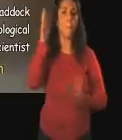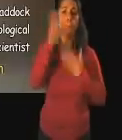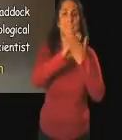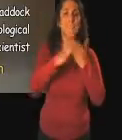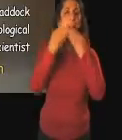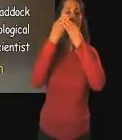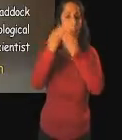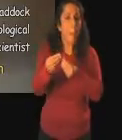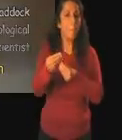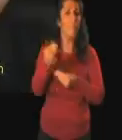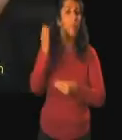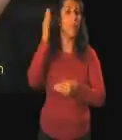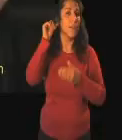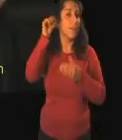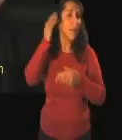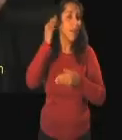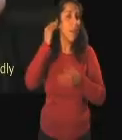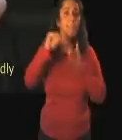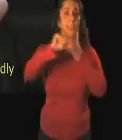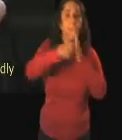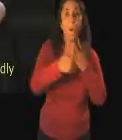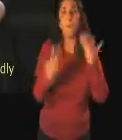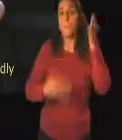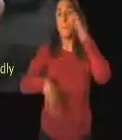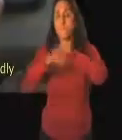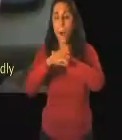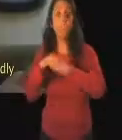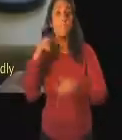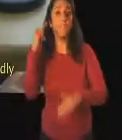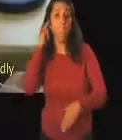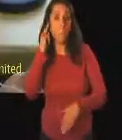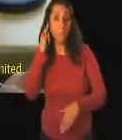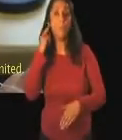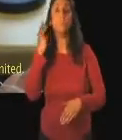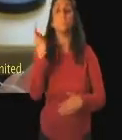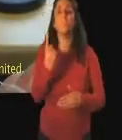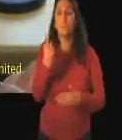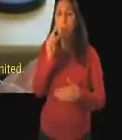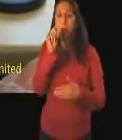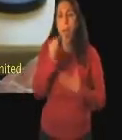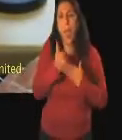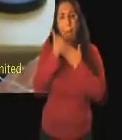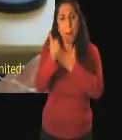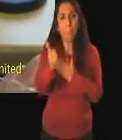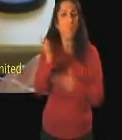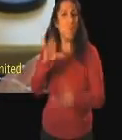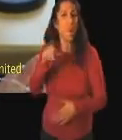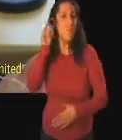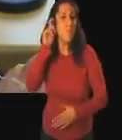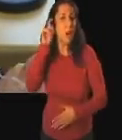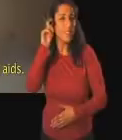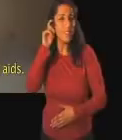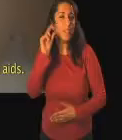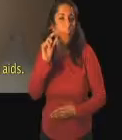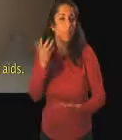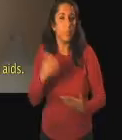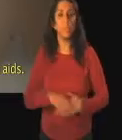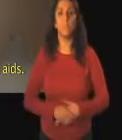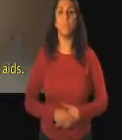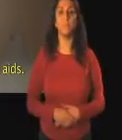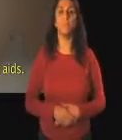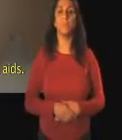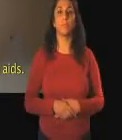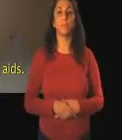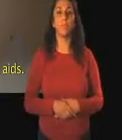is an implantable device that gives a perception of hearing to severe to profoundly deaf people who get very limited benefit